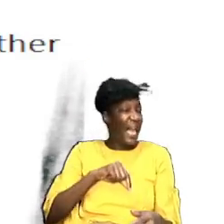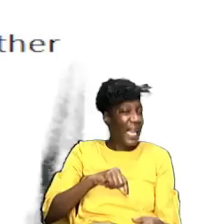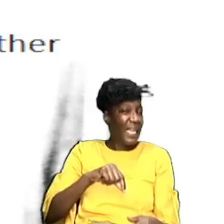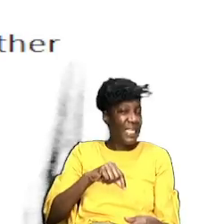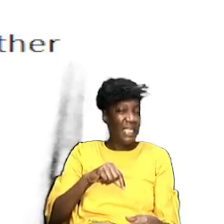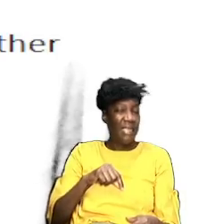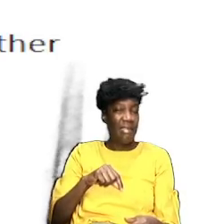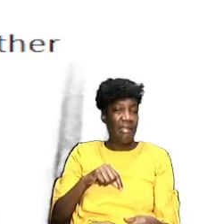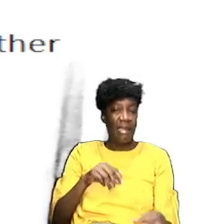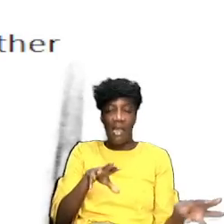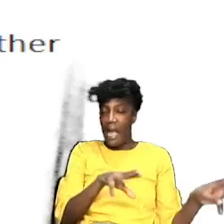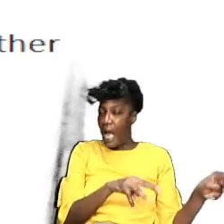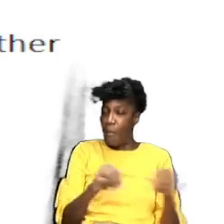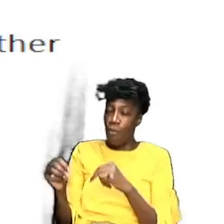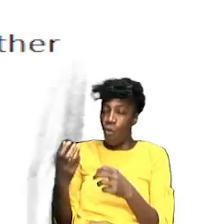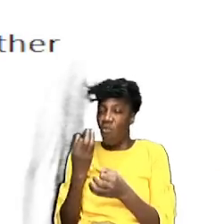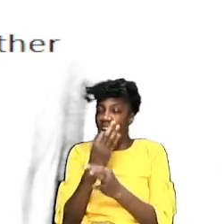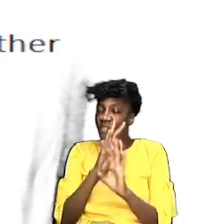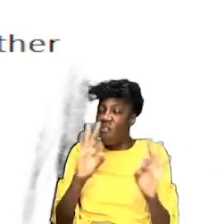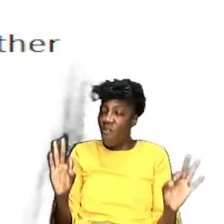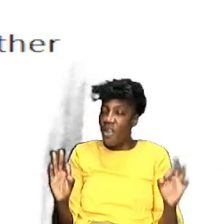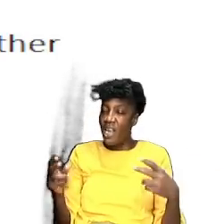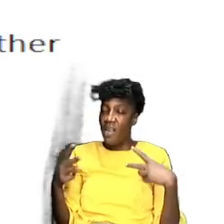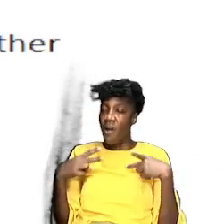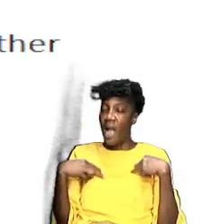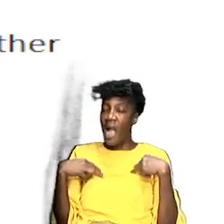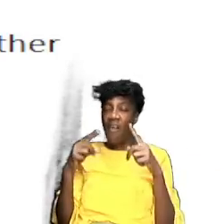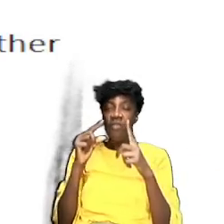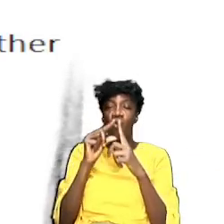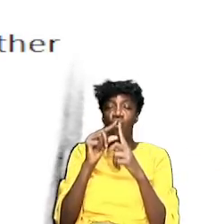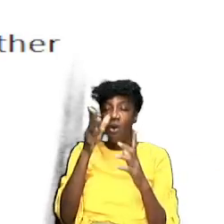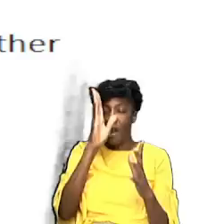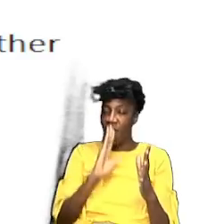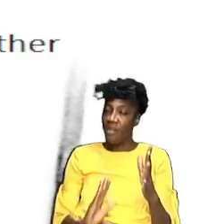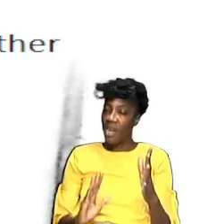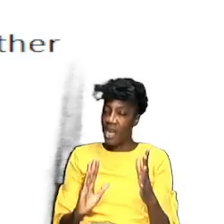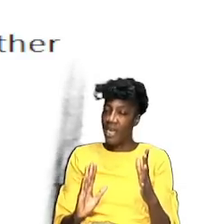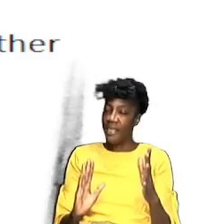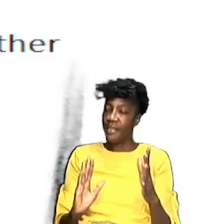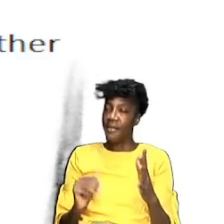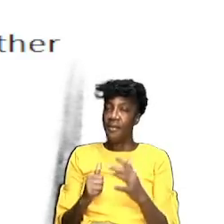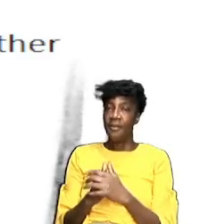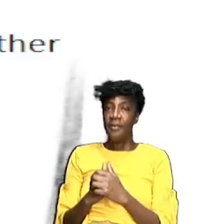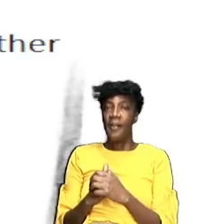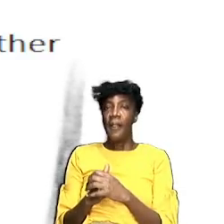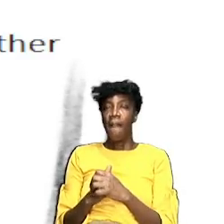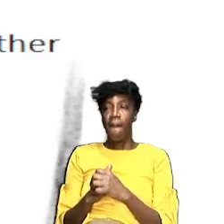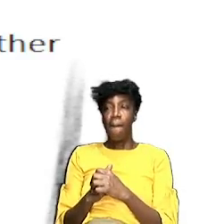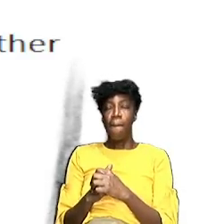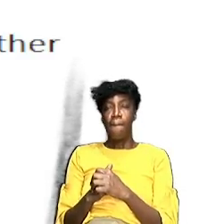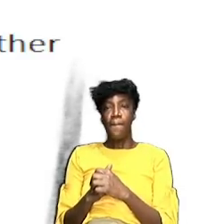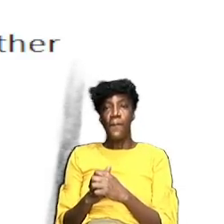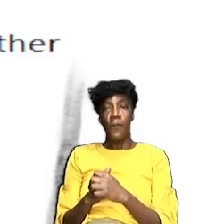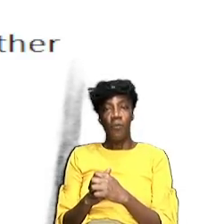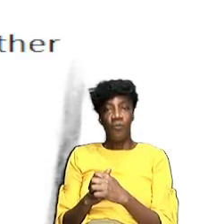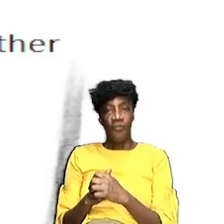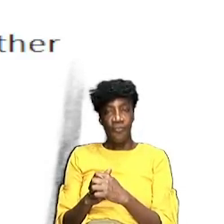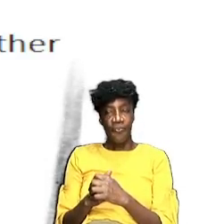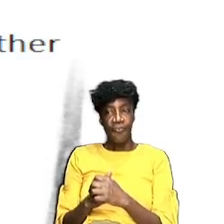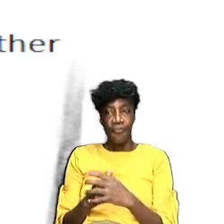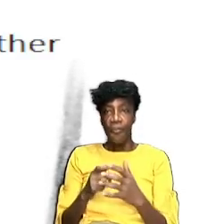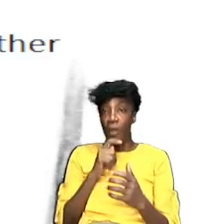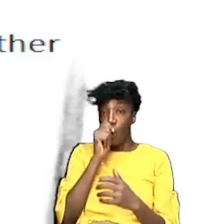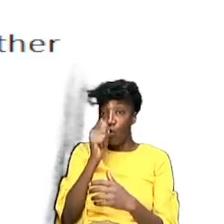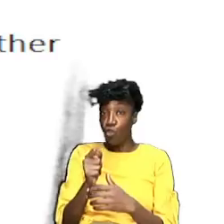to move freely when we have the word of God at our aid. Now, you need to understand something about